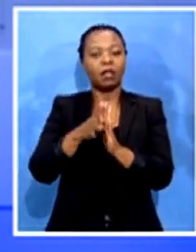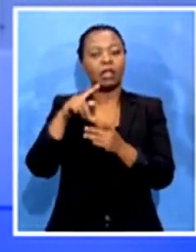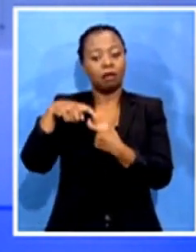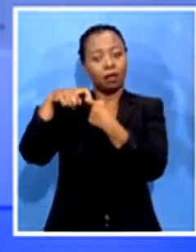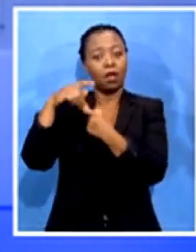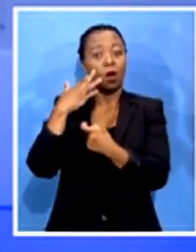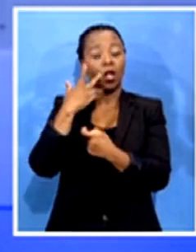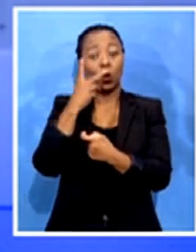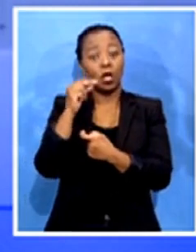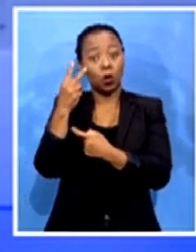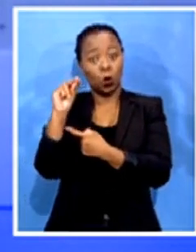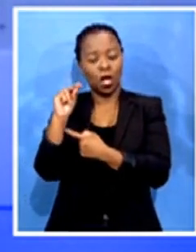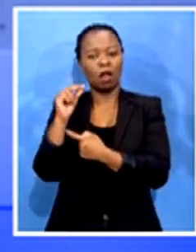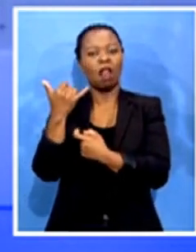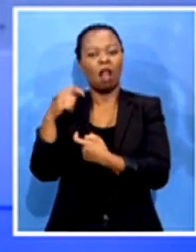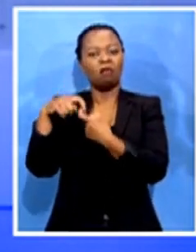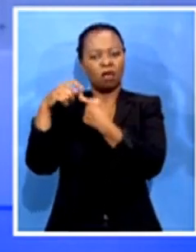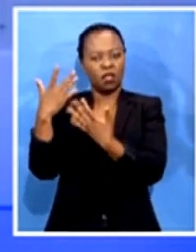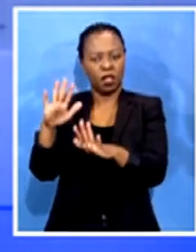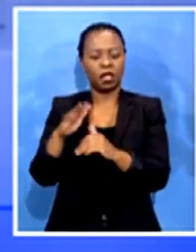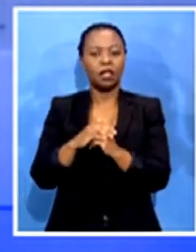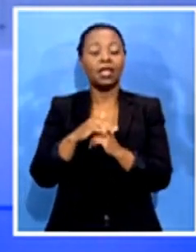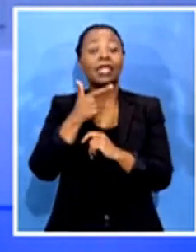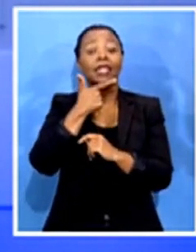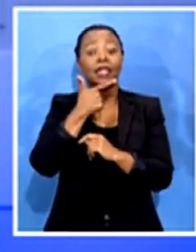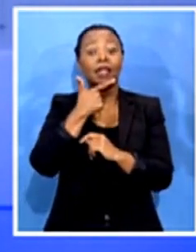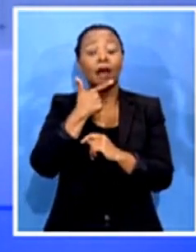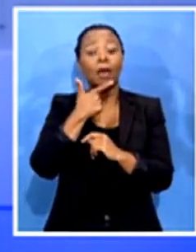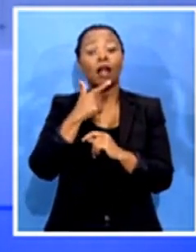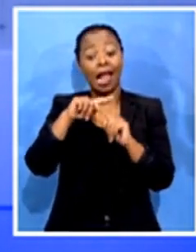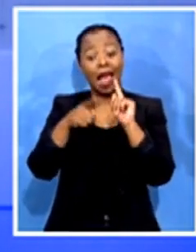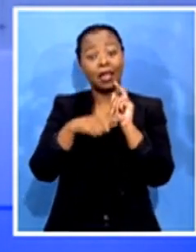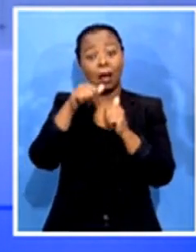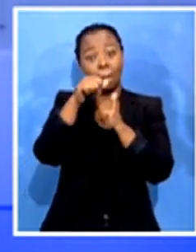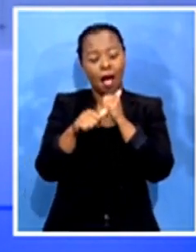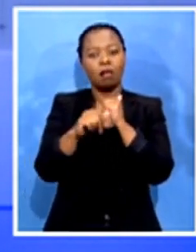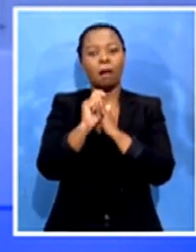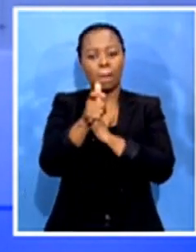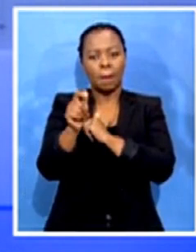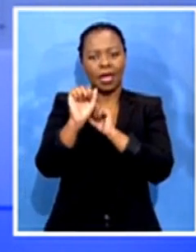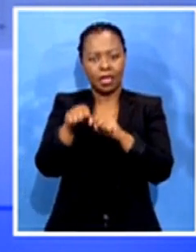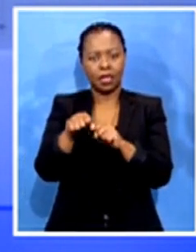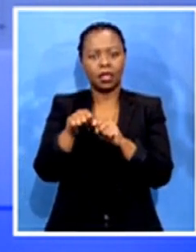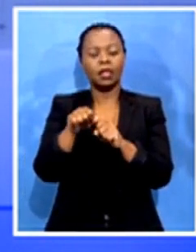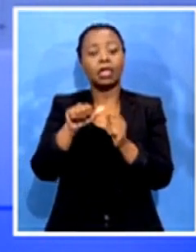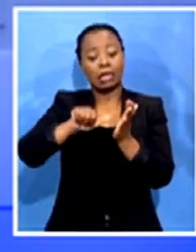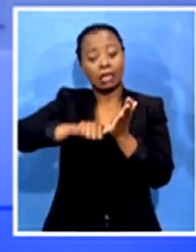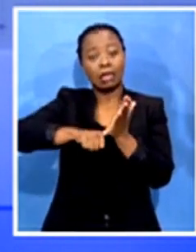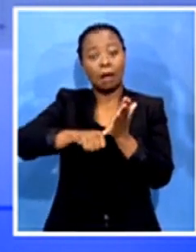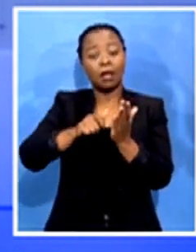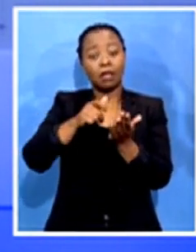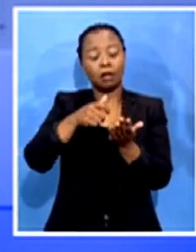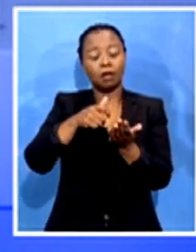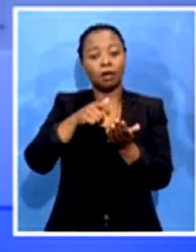the last month for payment. The temporary disability grant provides financial assistance to more than 200,000 South